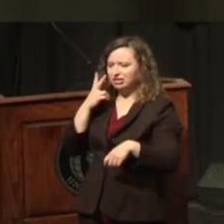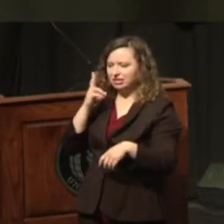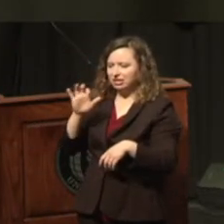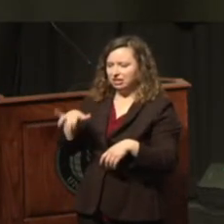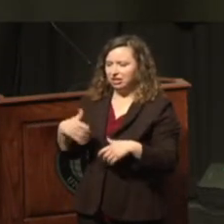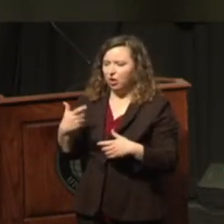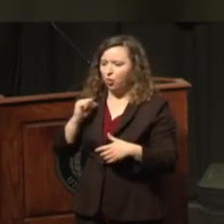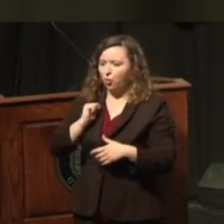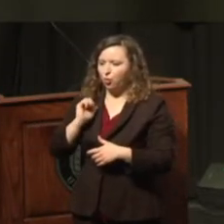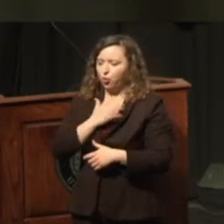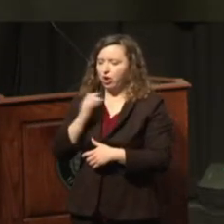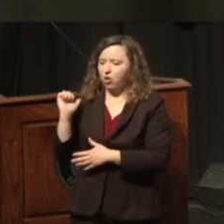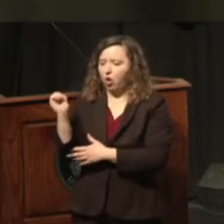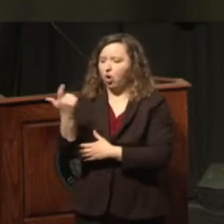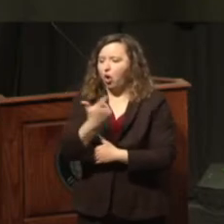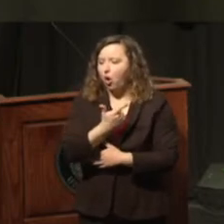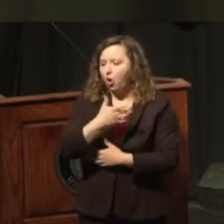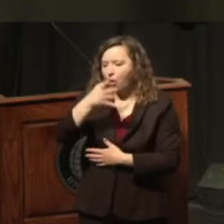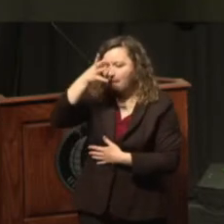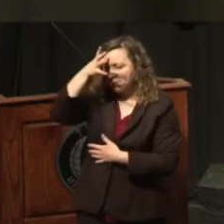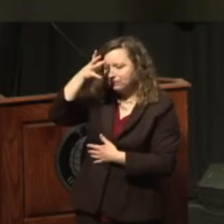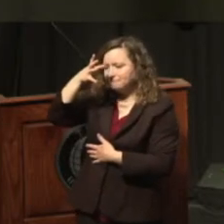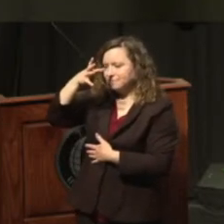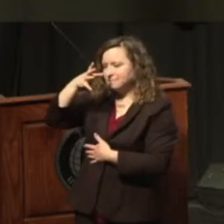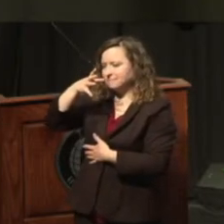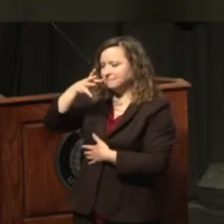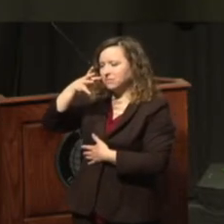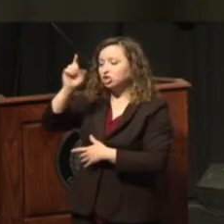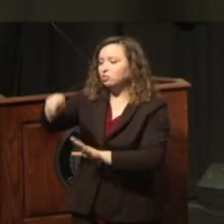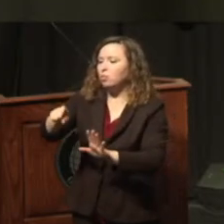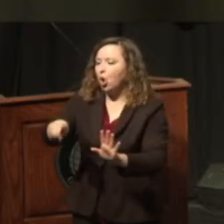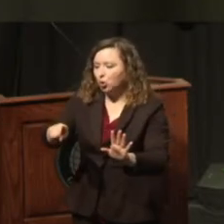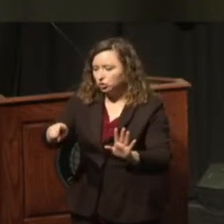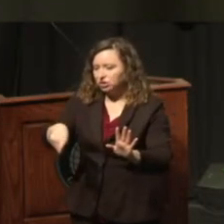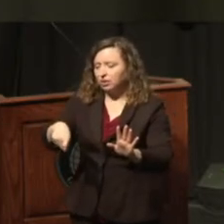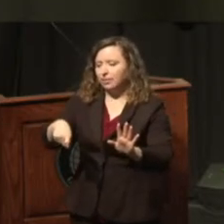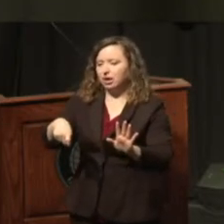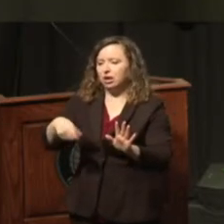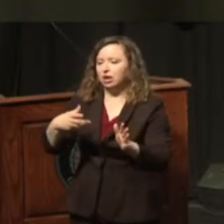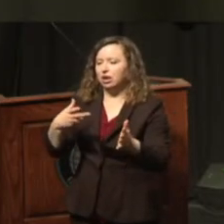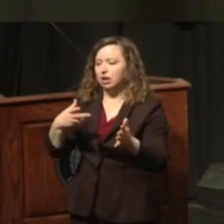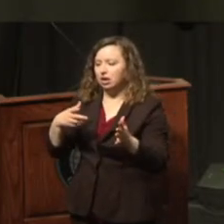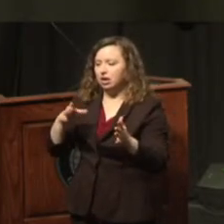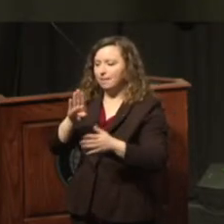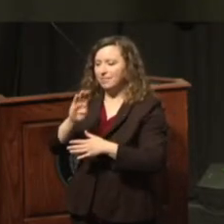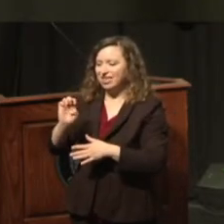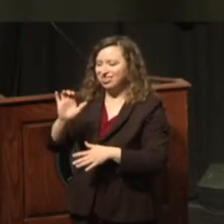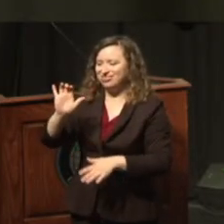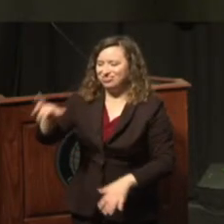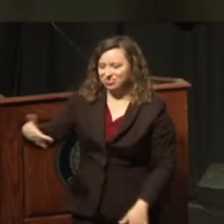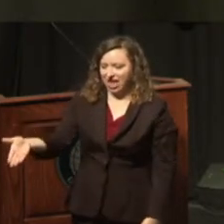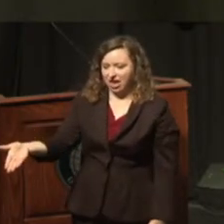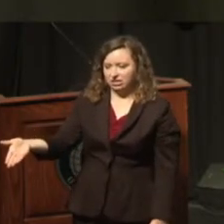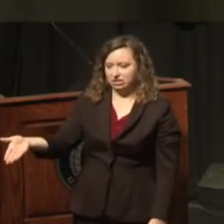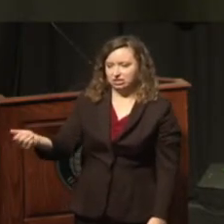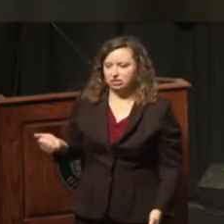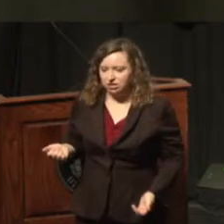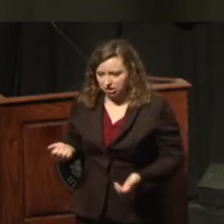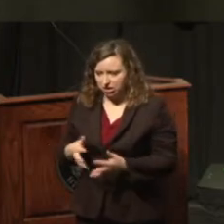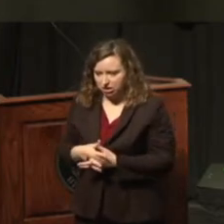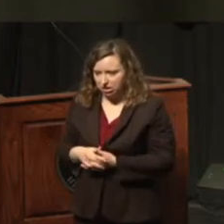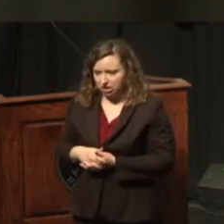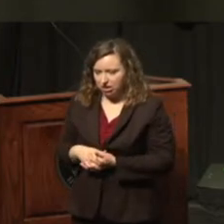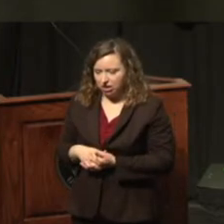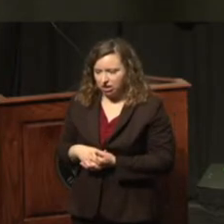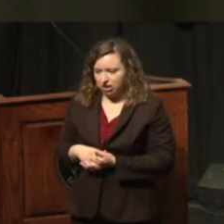are all meant to be that. It's all about the terminal. And it's just